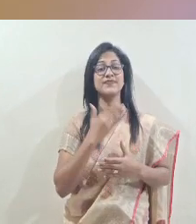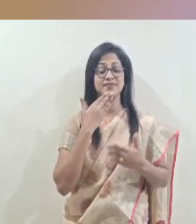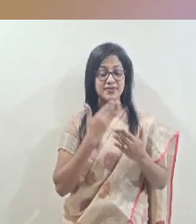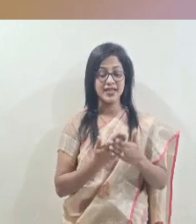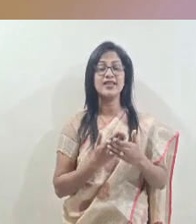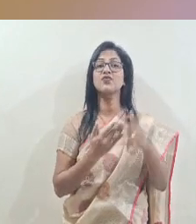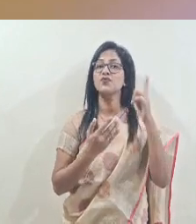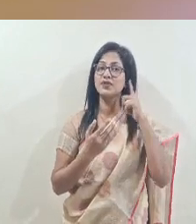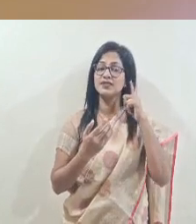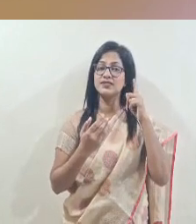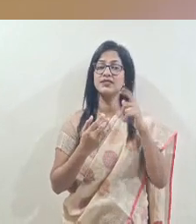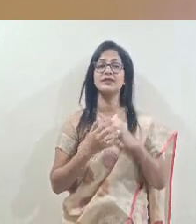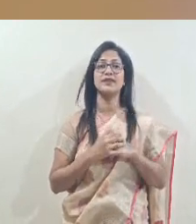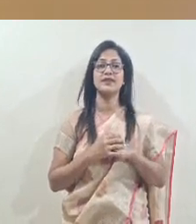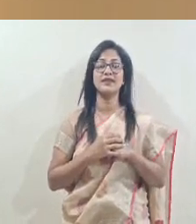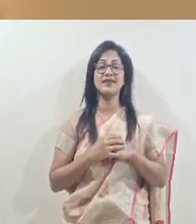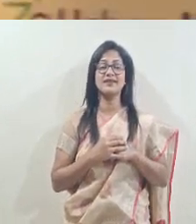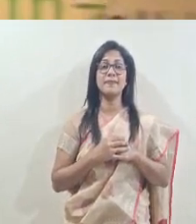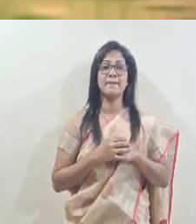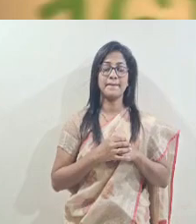for listening.